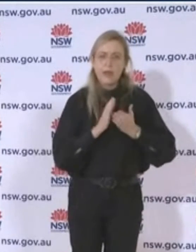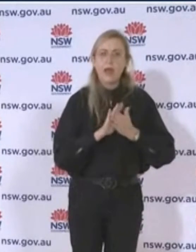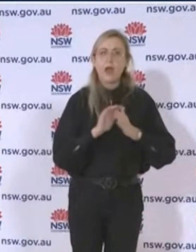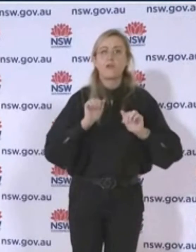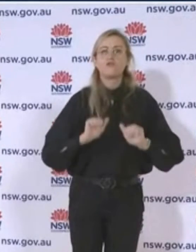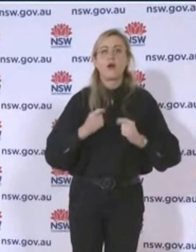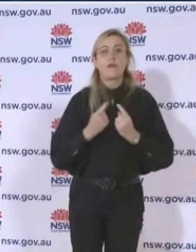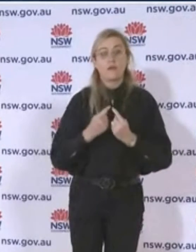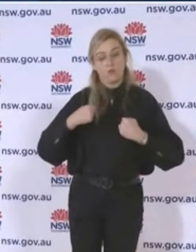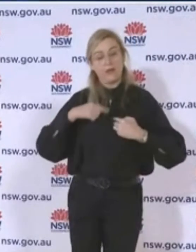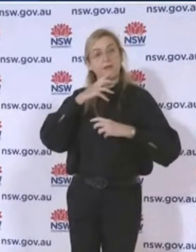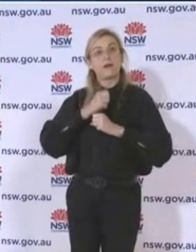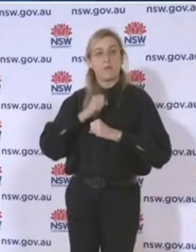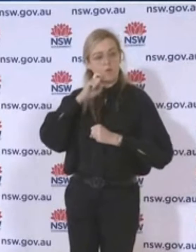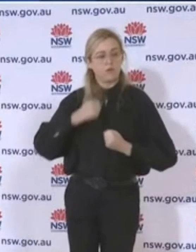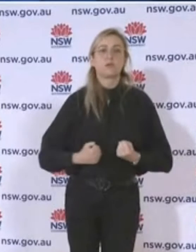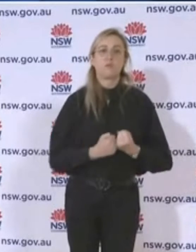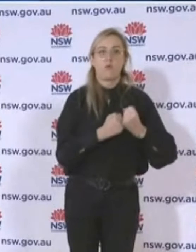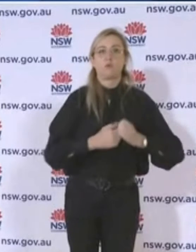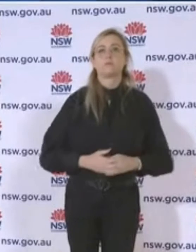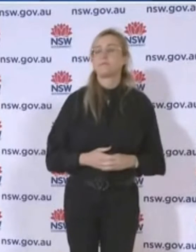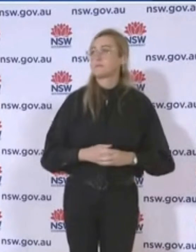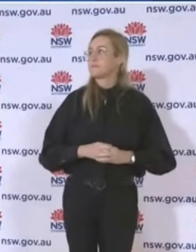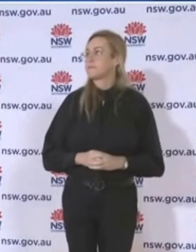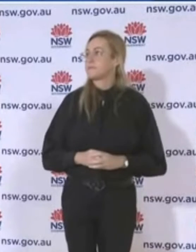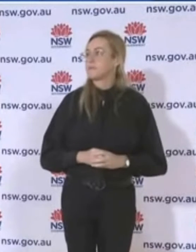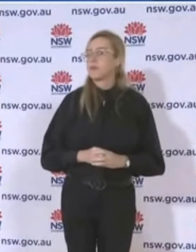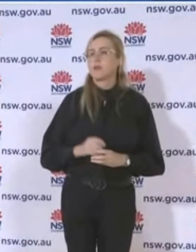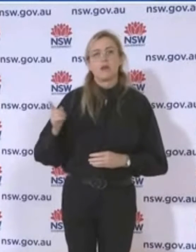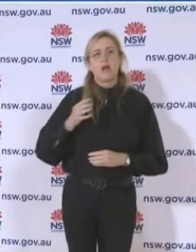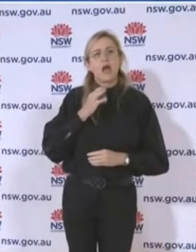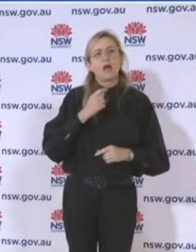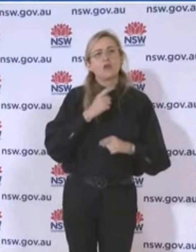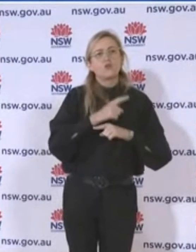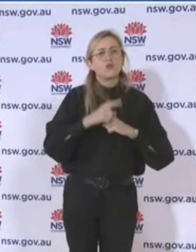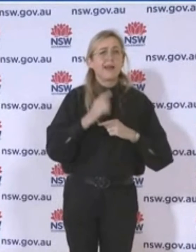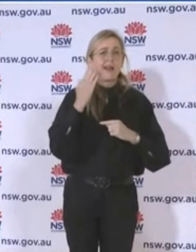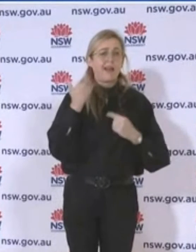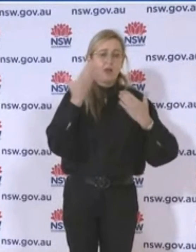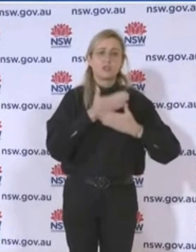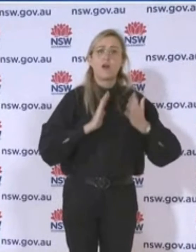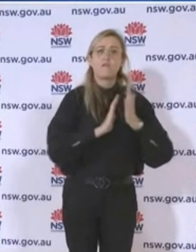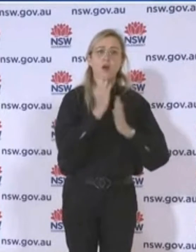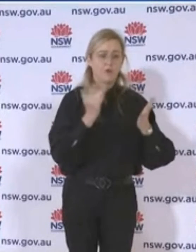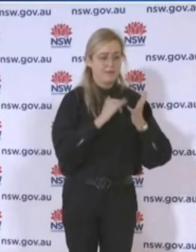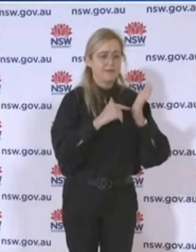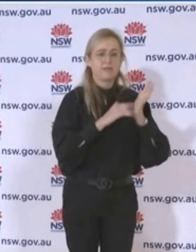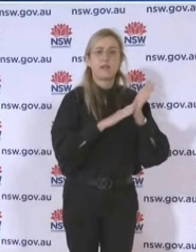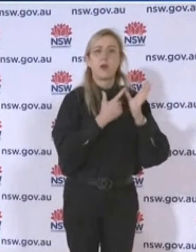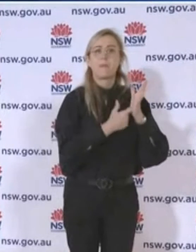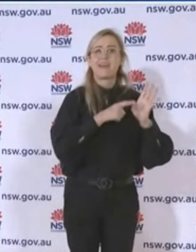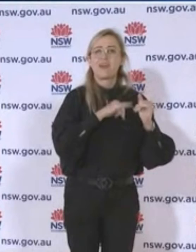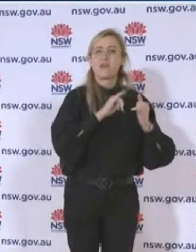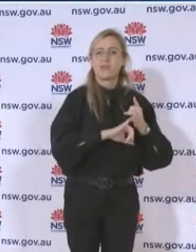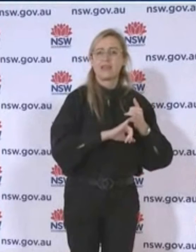those important decisions. Premier, this attack on the St Mary's Clinic, apparently there was a graffiti that said COVID is a hoax. You must